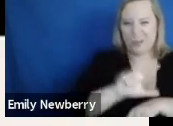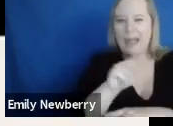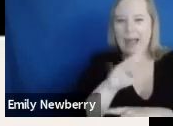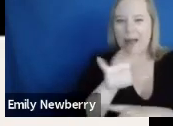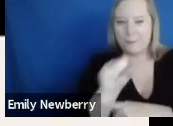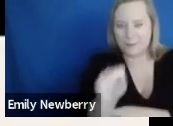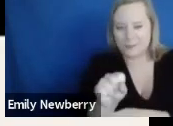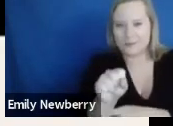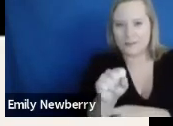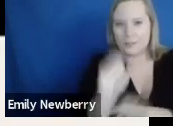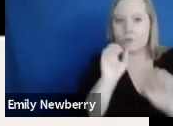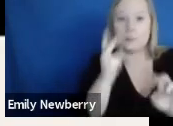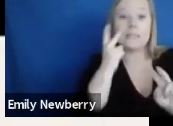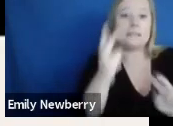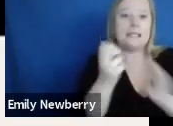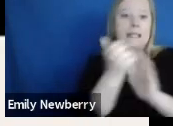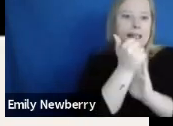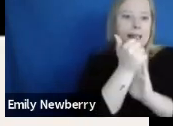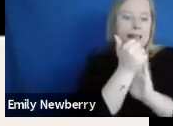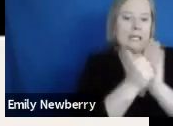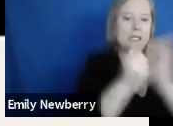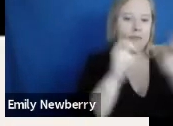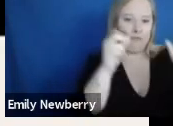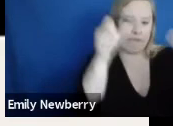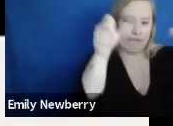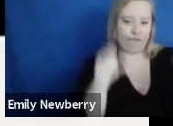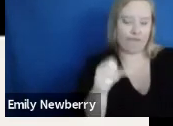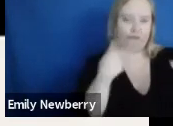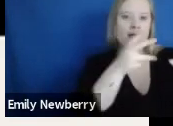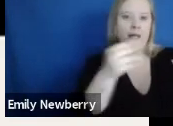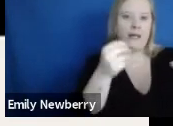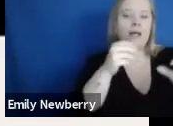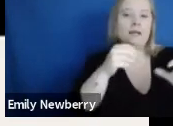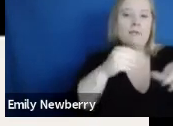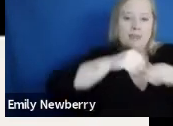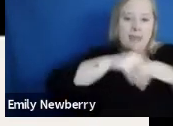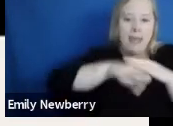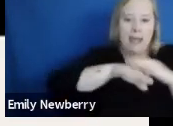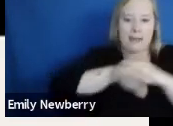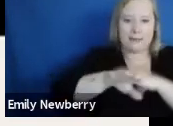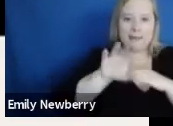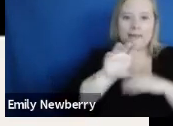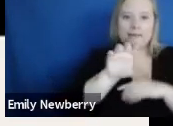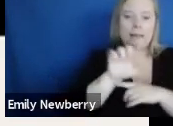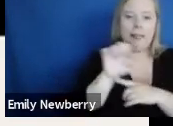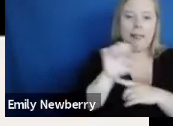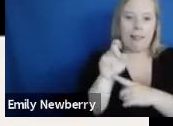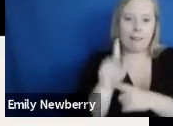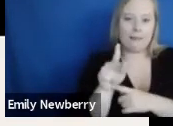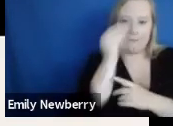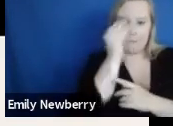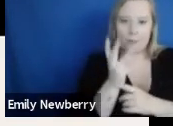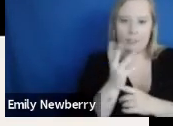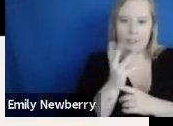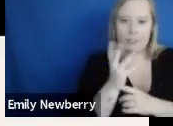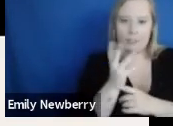where you can view the agenda and get the Zoom access information here. So I'll